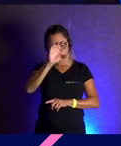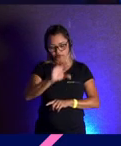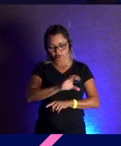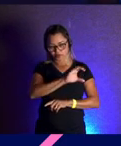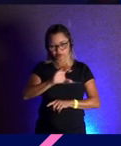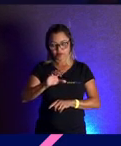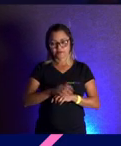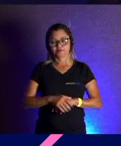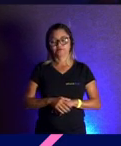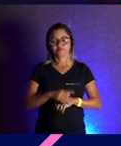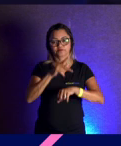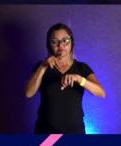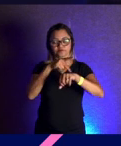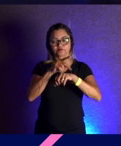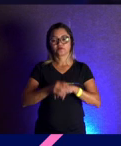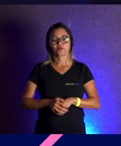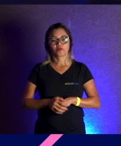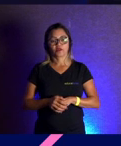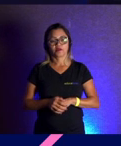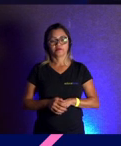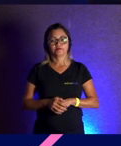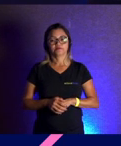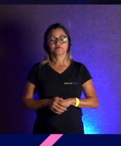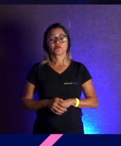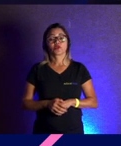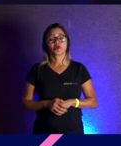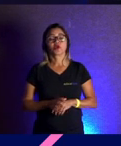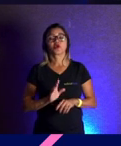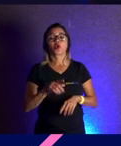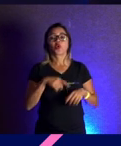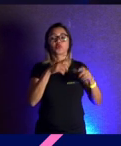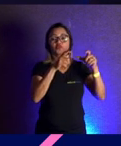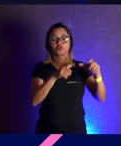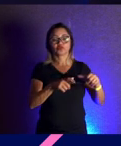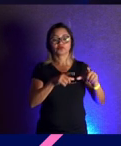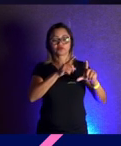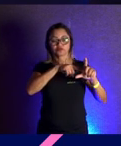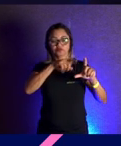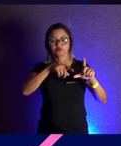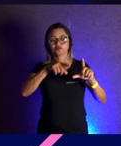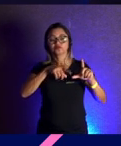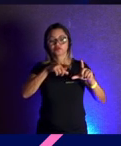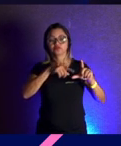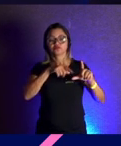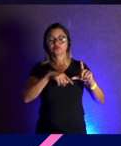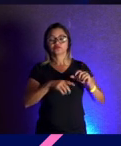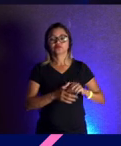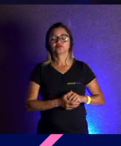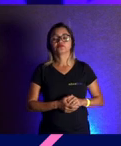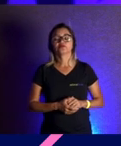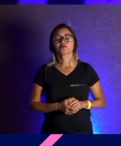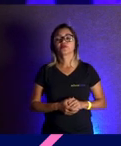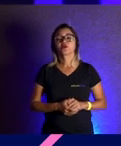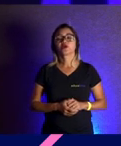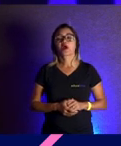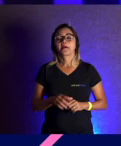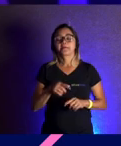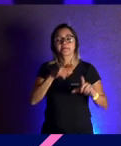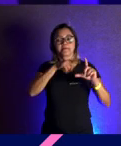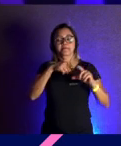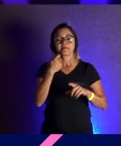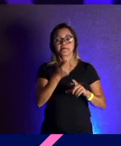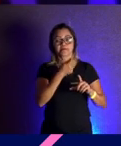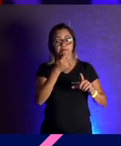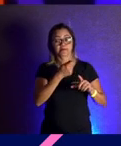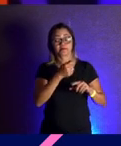data set by the NGOs of the land. And they have collected very valuable data on this in one time. We have a third data